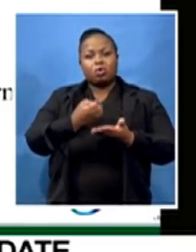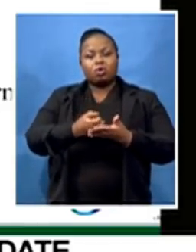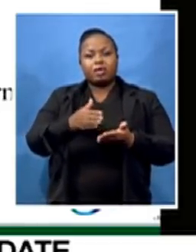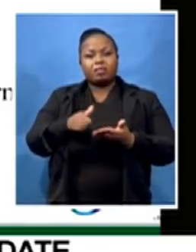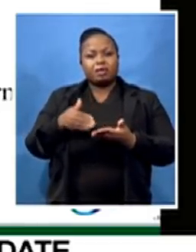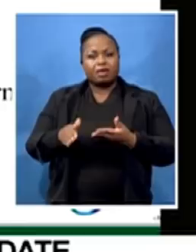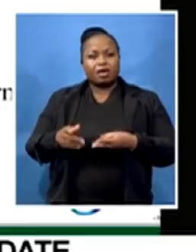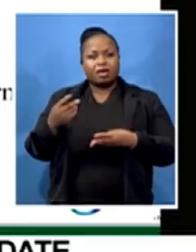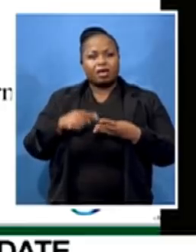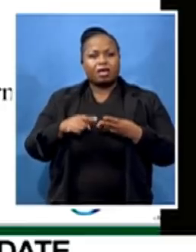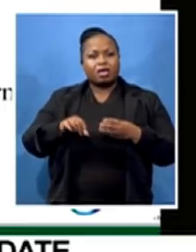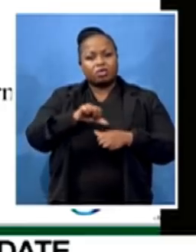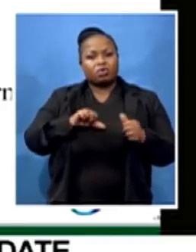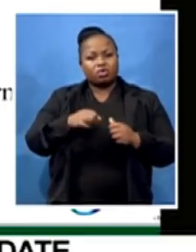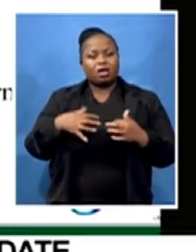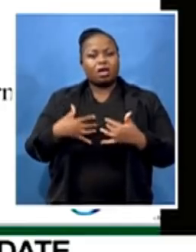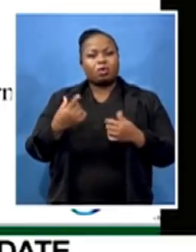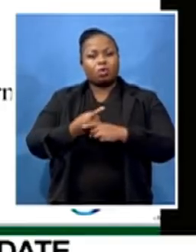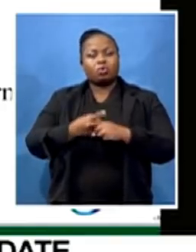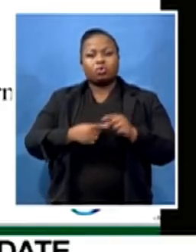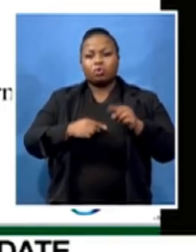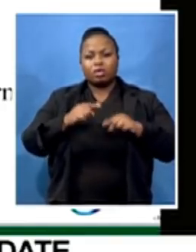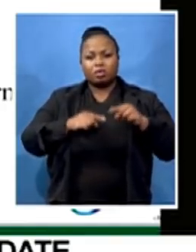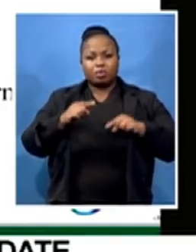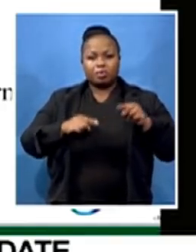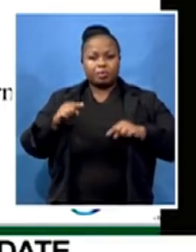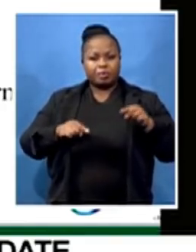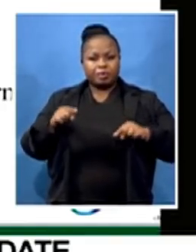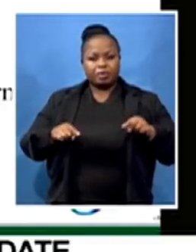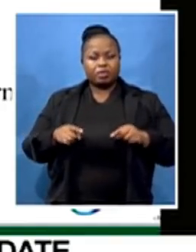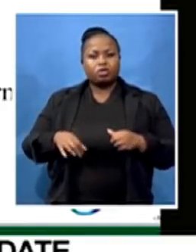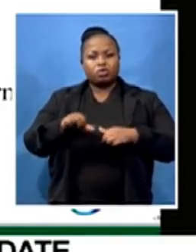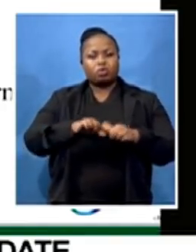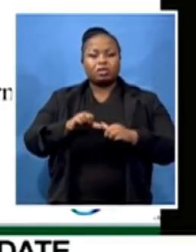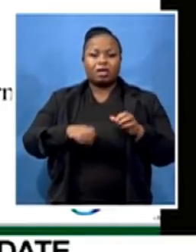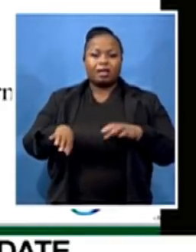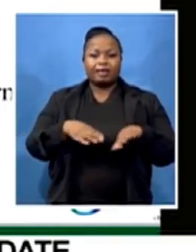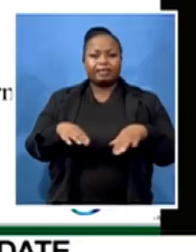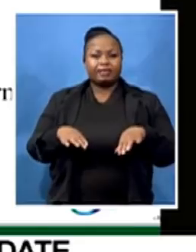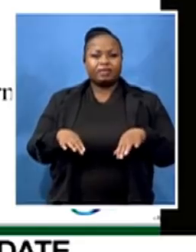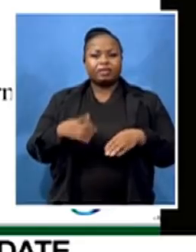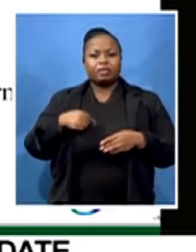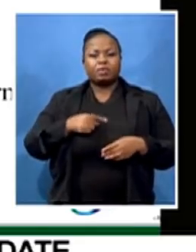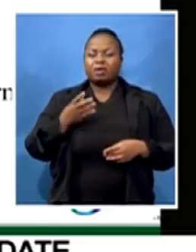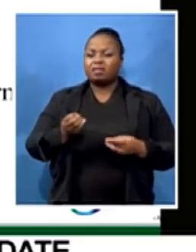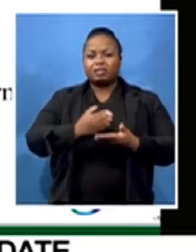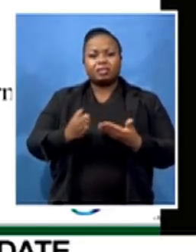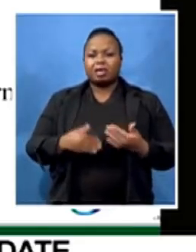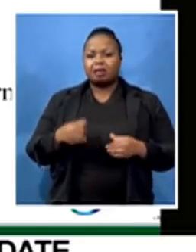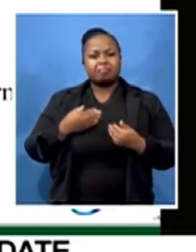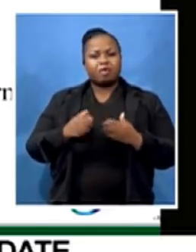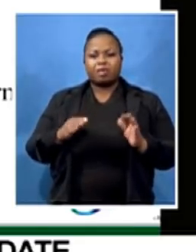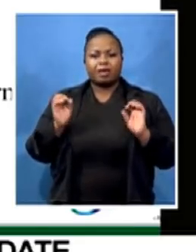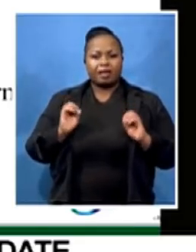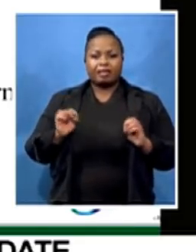the various social supportive activities not being open. So it is something that we have to adjust to the